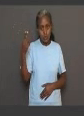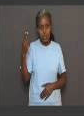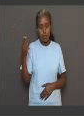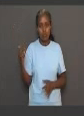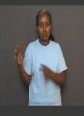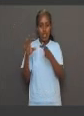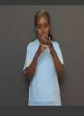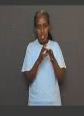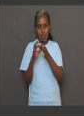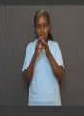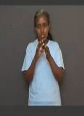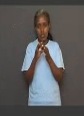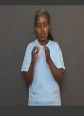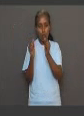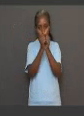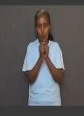associate with a point.